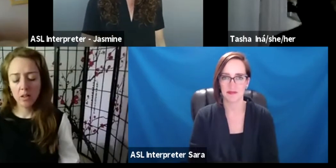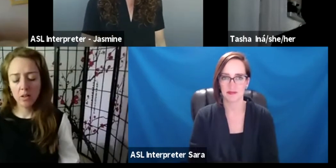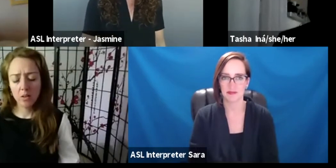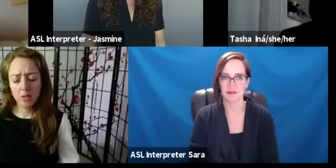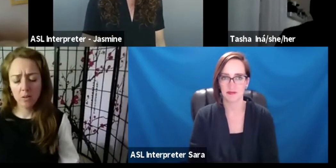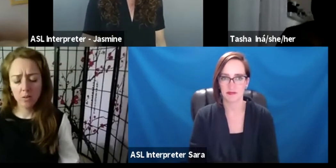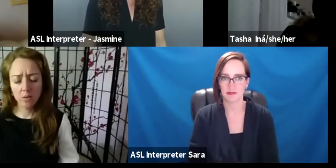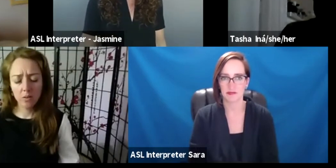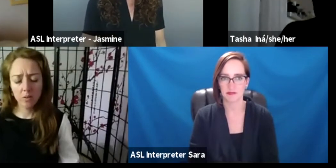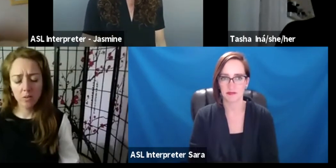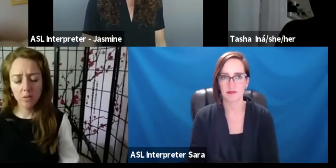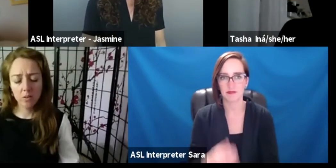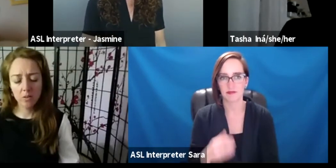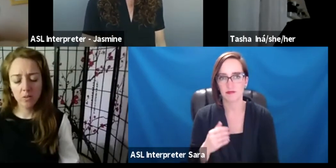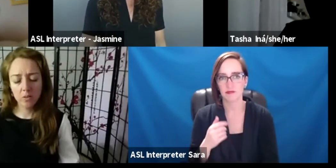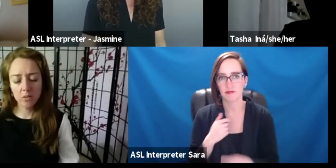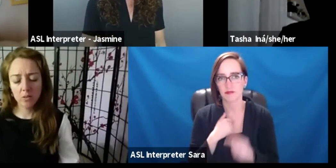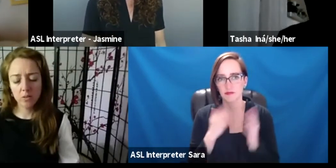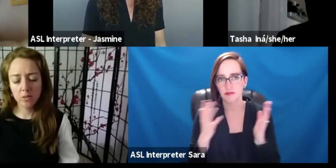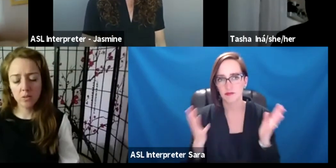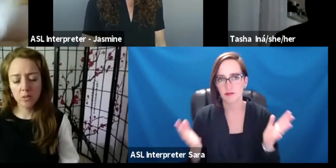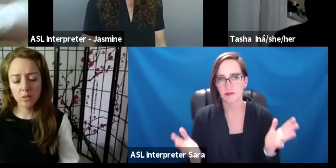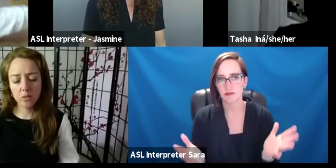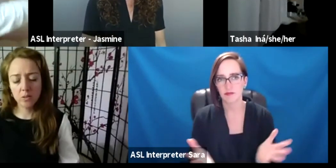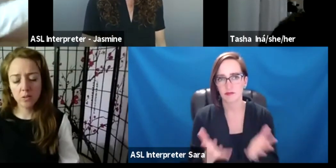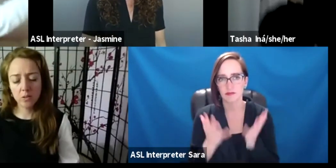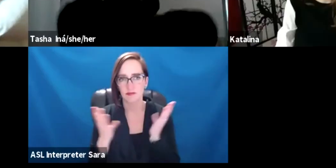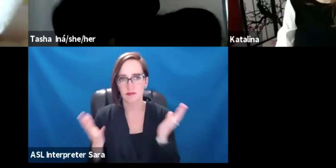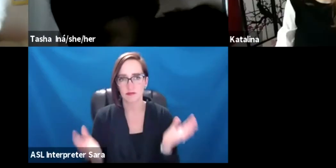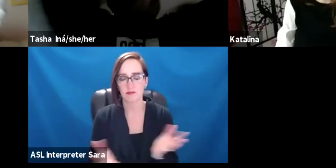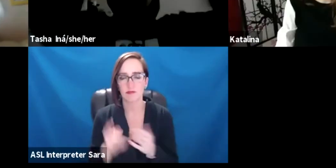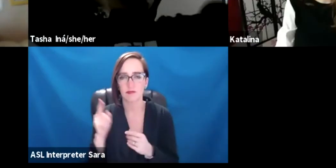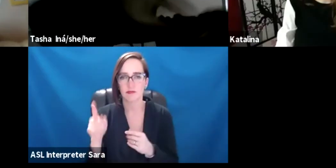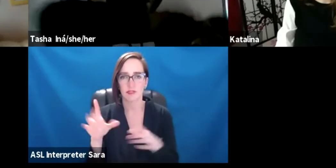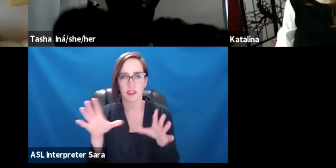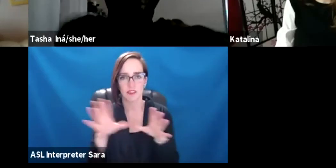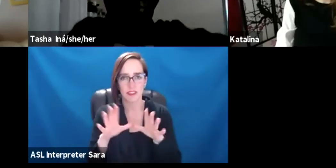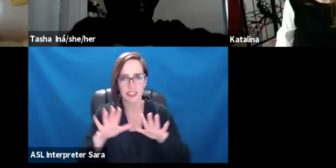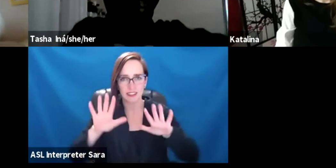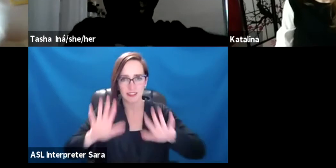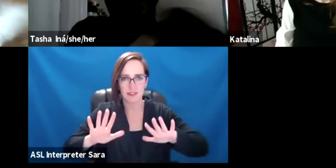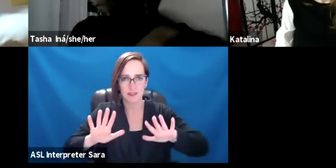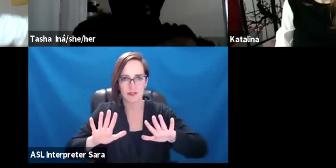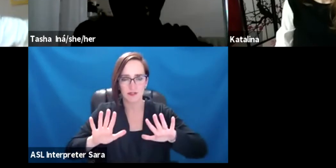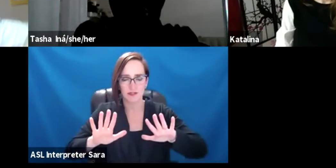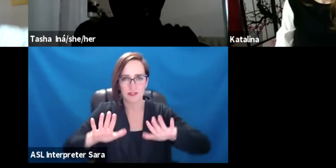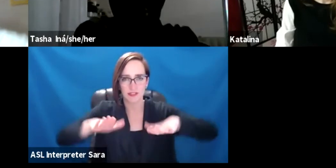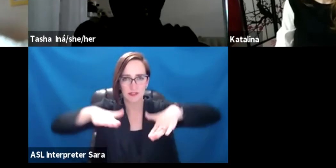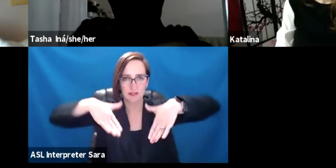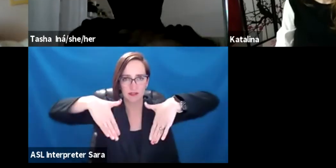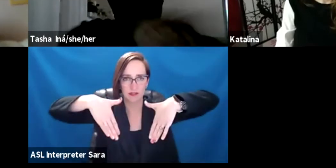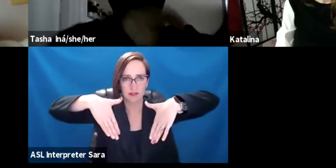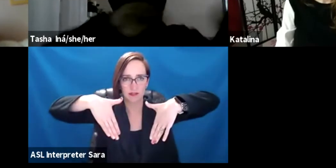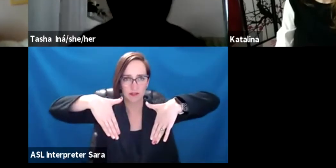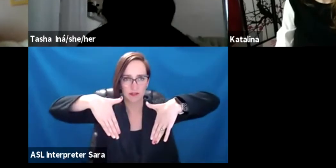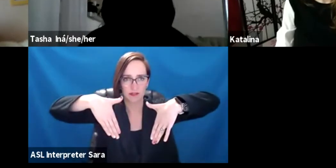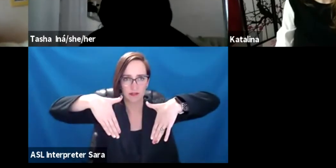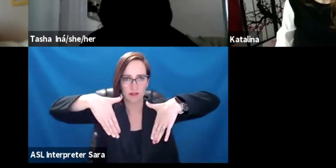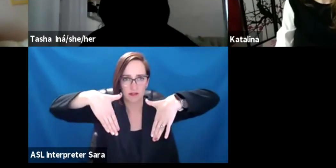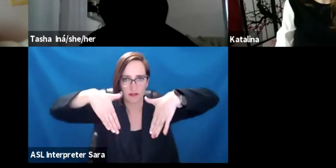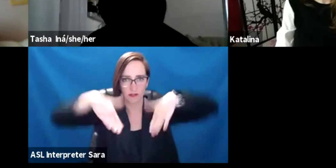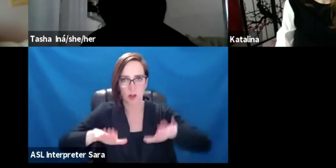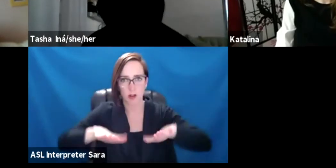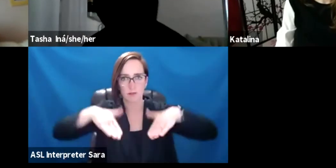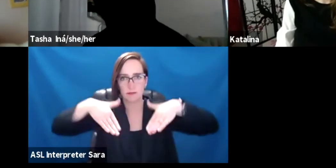I invite you to put the balls of your feet on the ground, lifting your heels high and start to drop